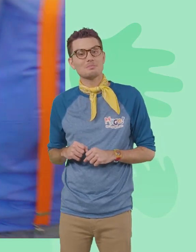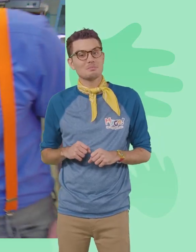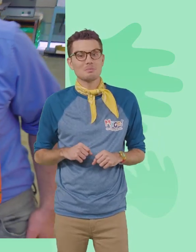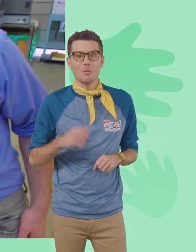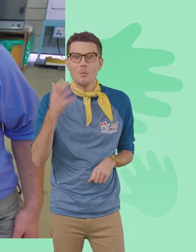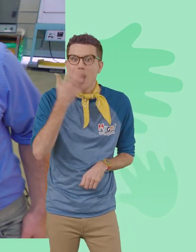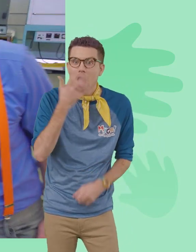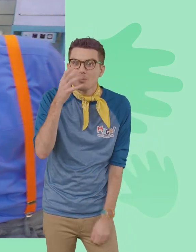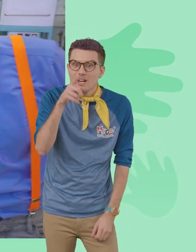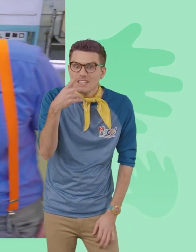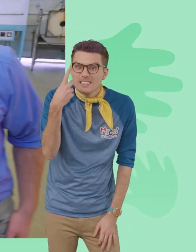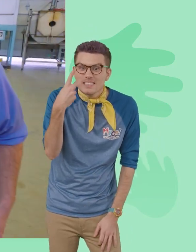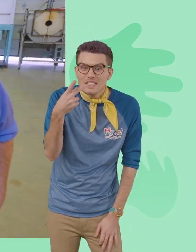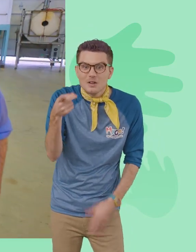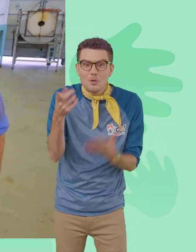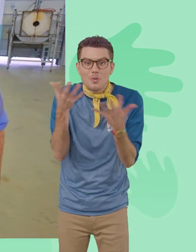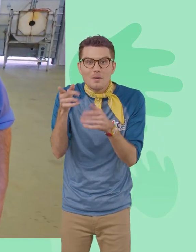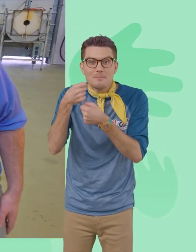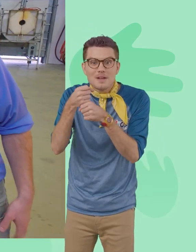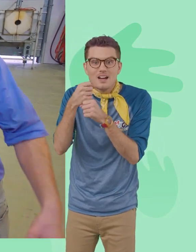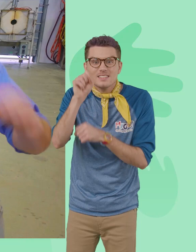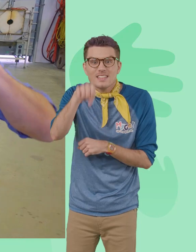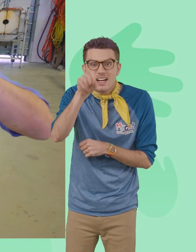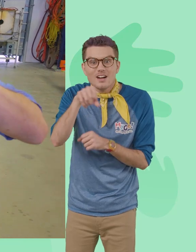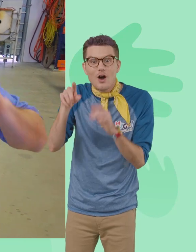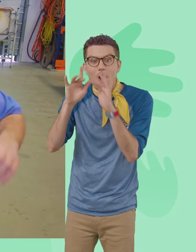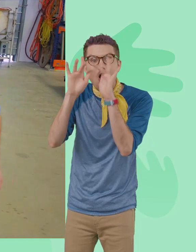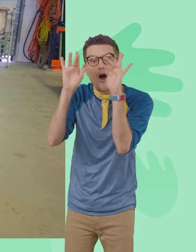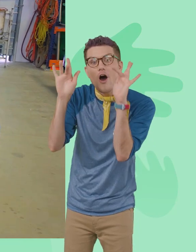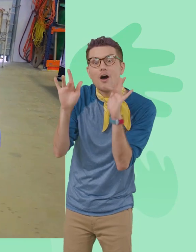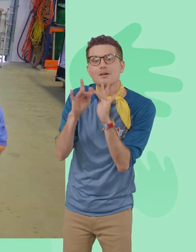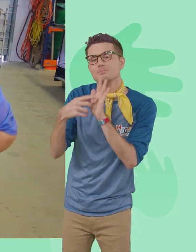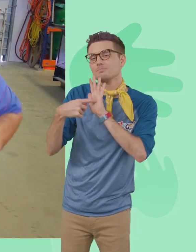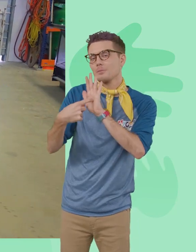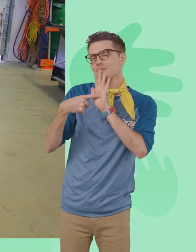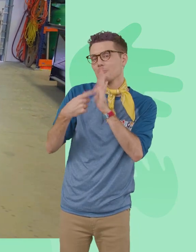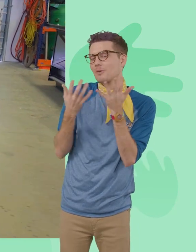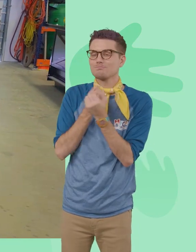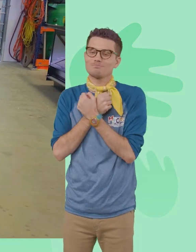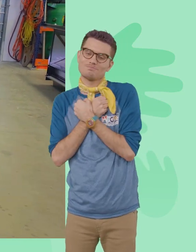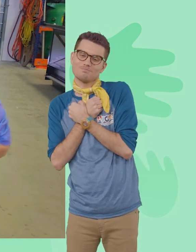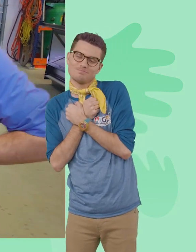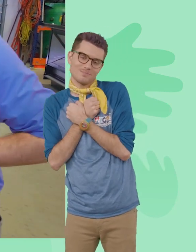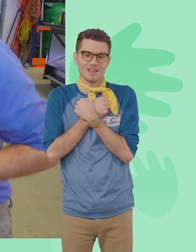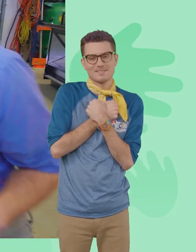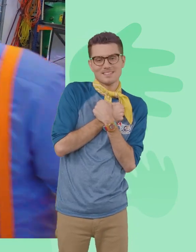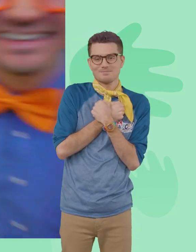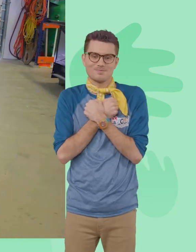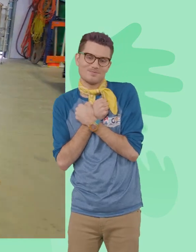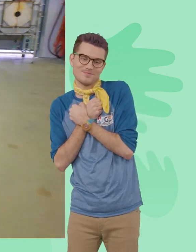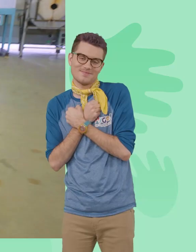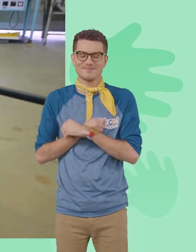Whoa. Do you see what she's making? Yeah. It's a heart. Yeah. A symbol of love. Ha ha.